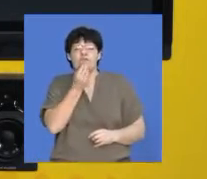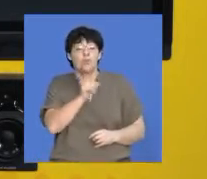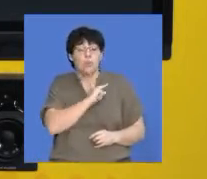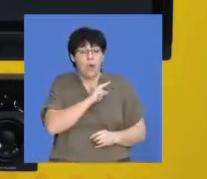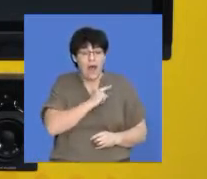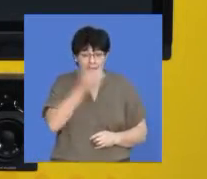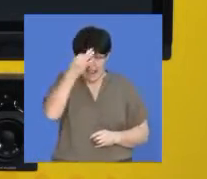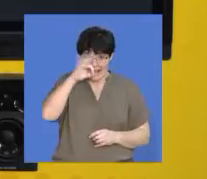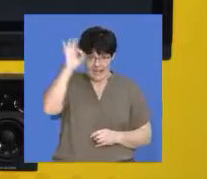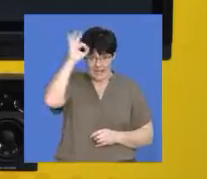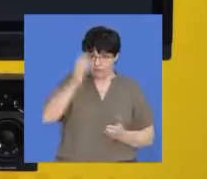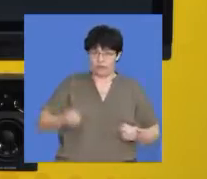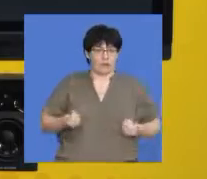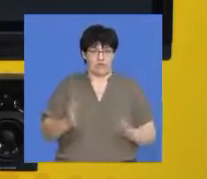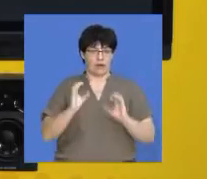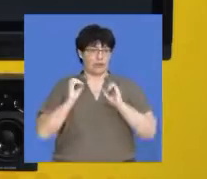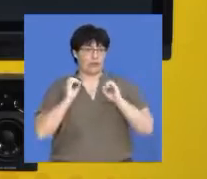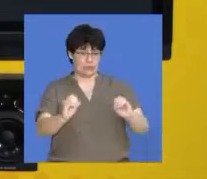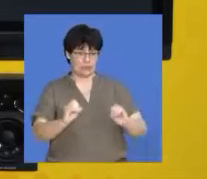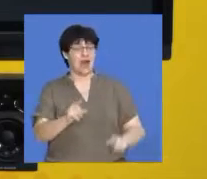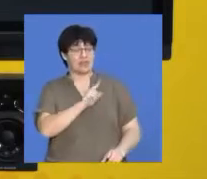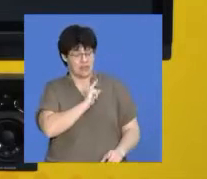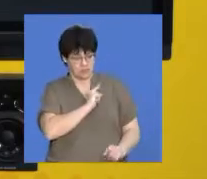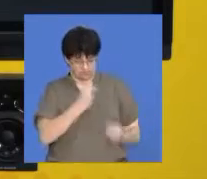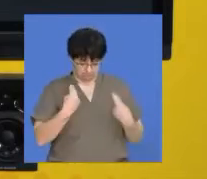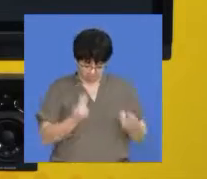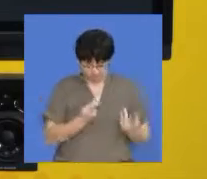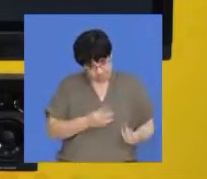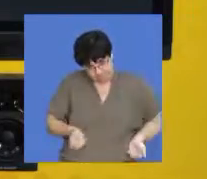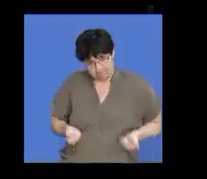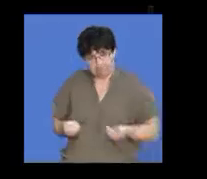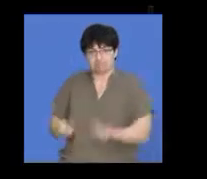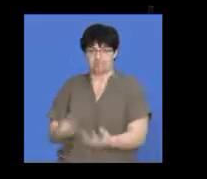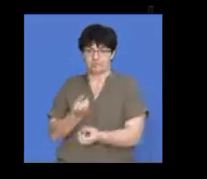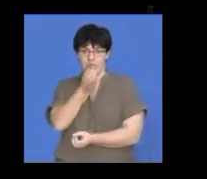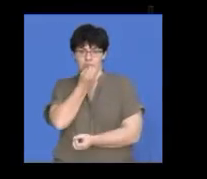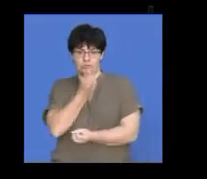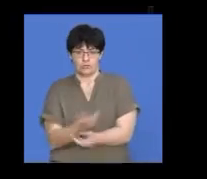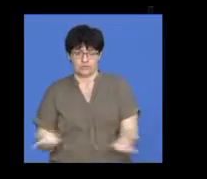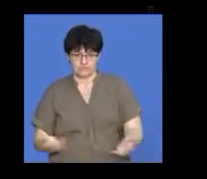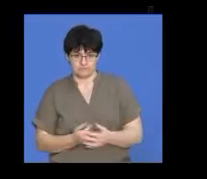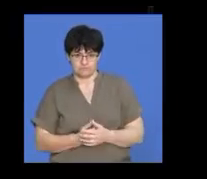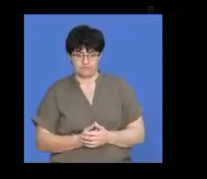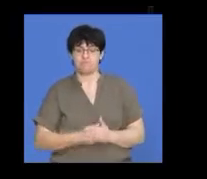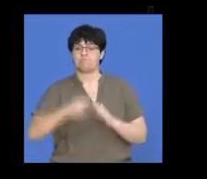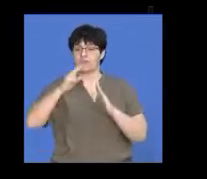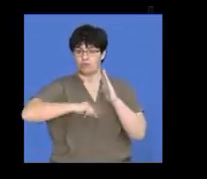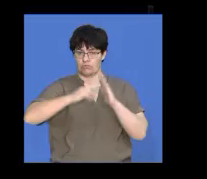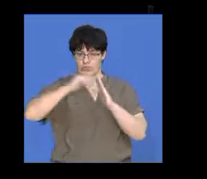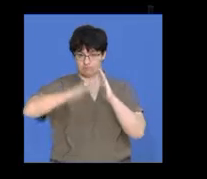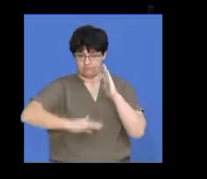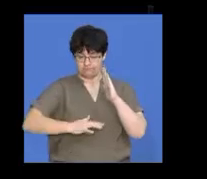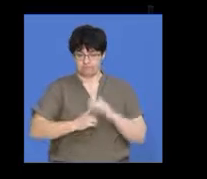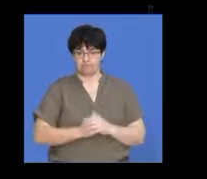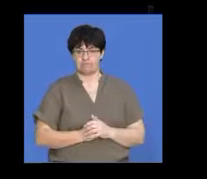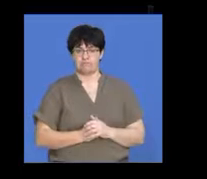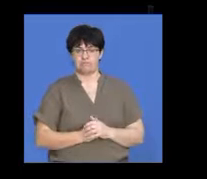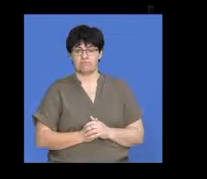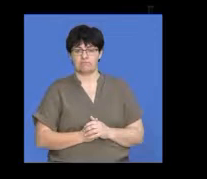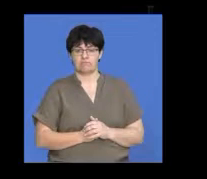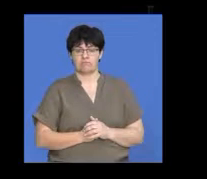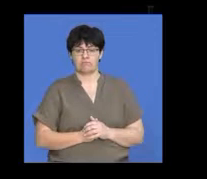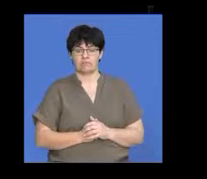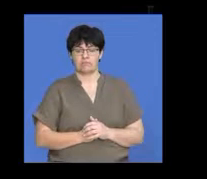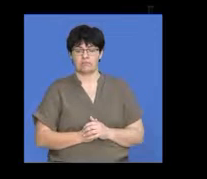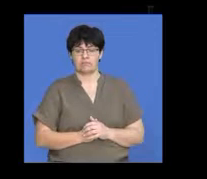the government was not providing the food. Okay, let's read on. It says the